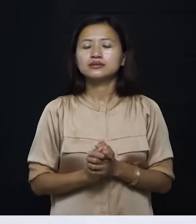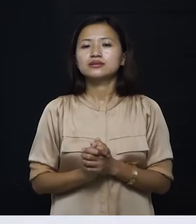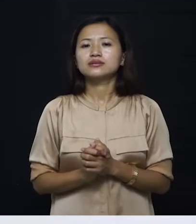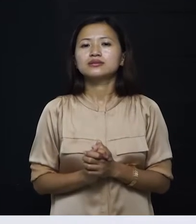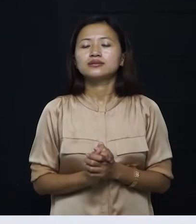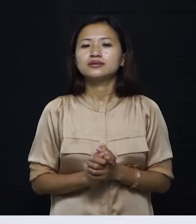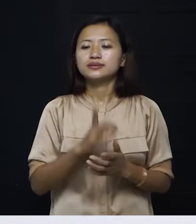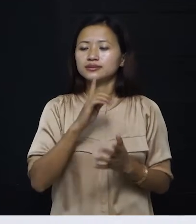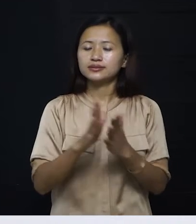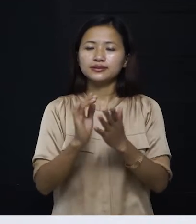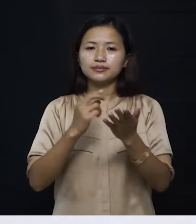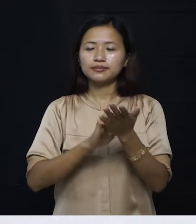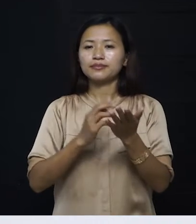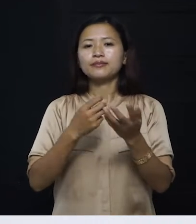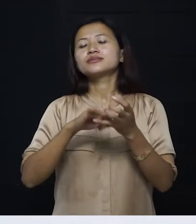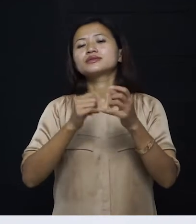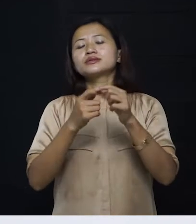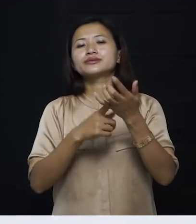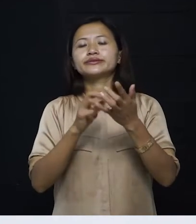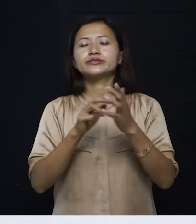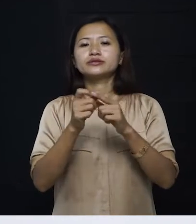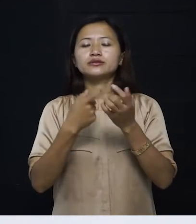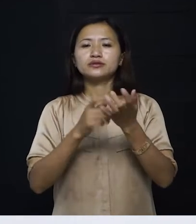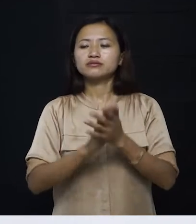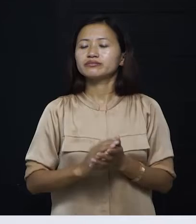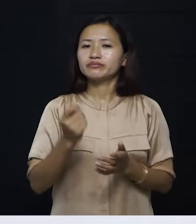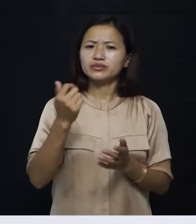means, this is a money which no one can